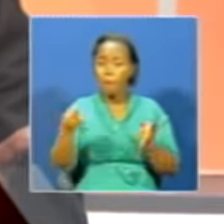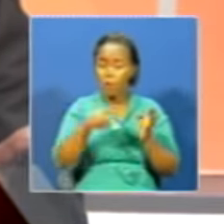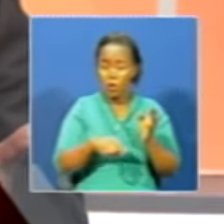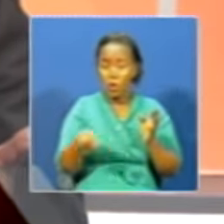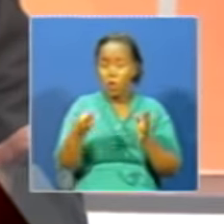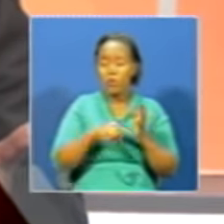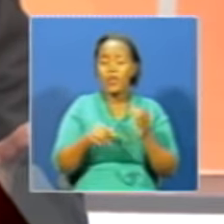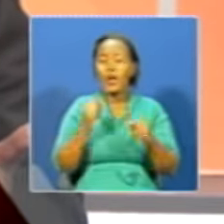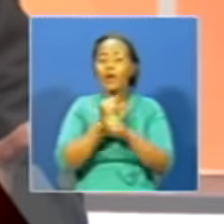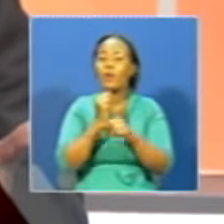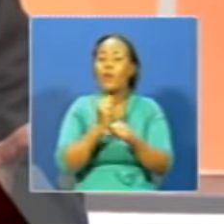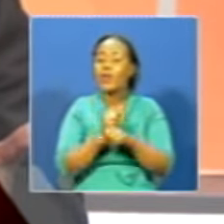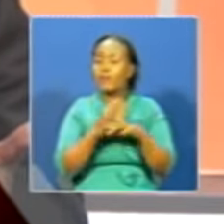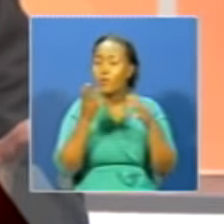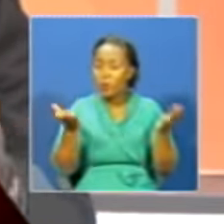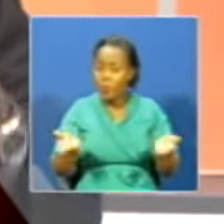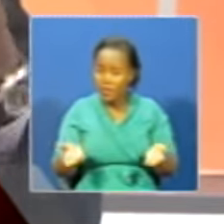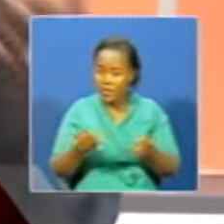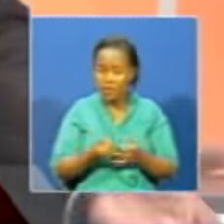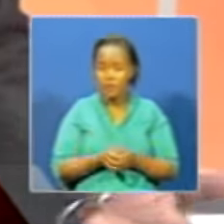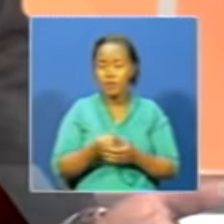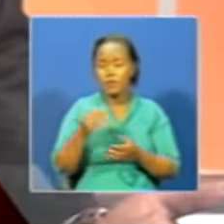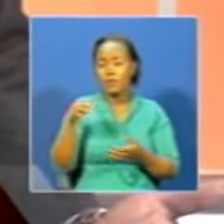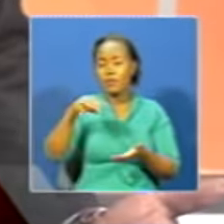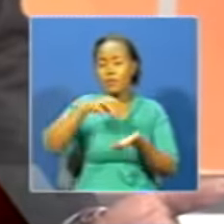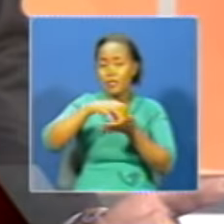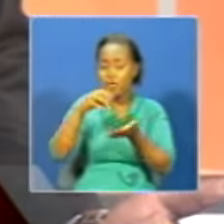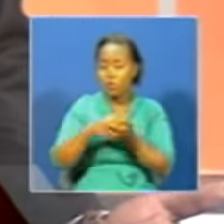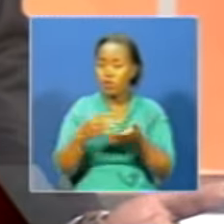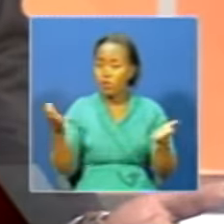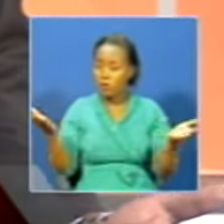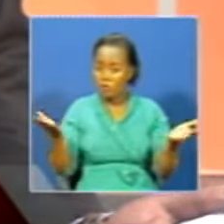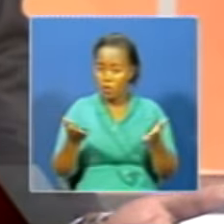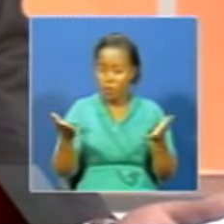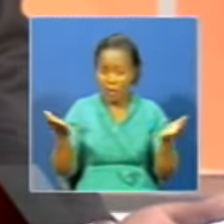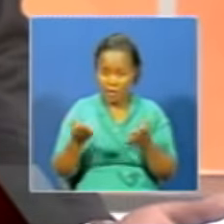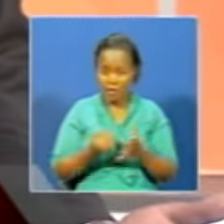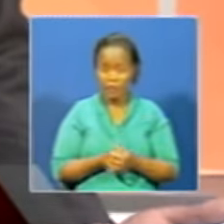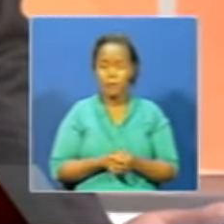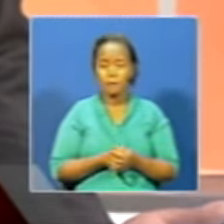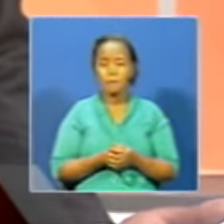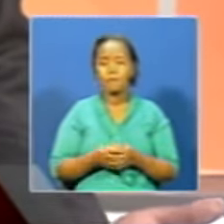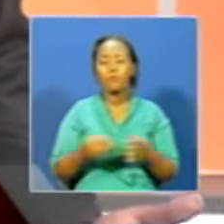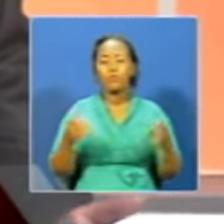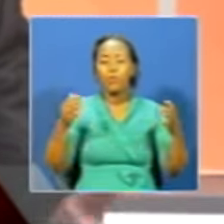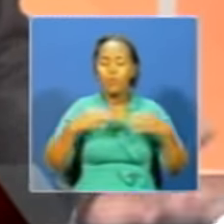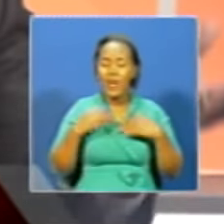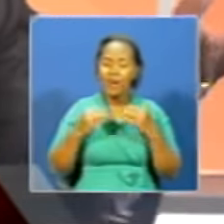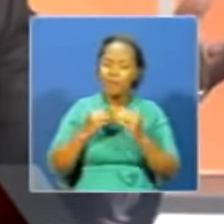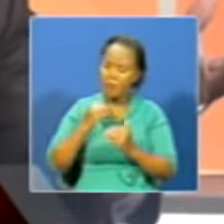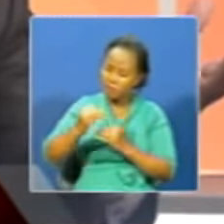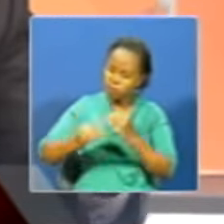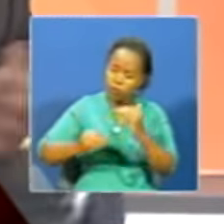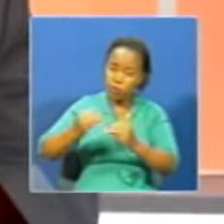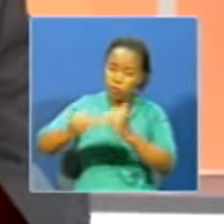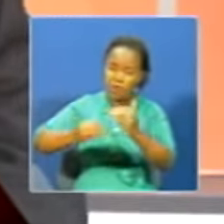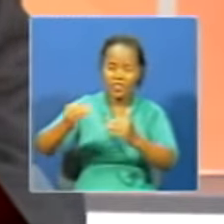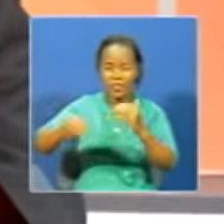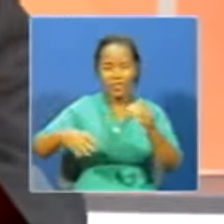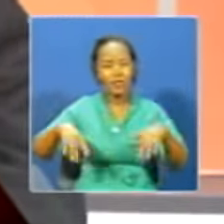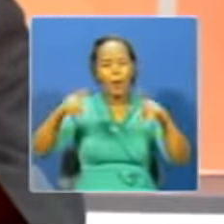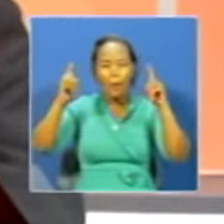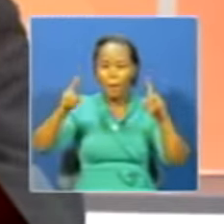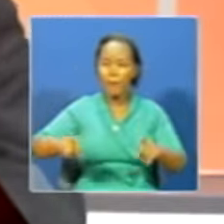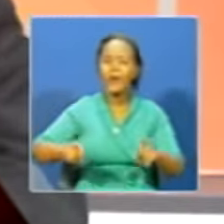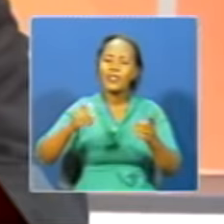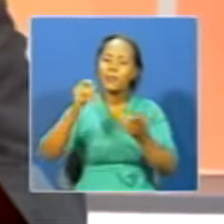here's a situation where mm-hmm. We are seeing the procedurally yeah. they should be appointed. Yeah.